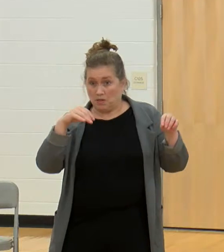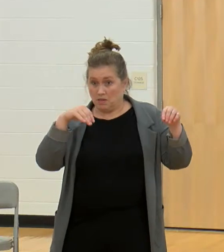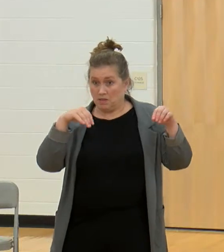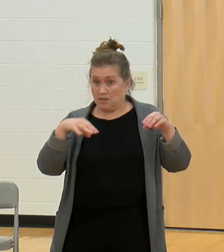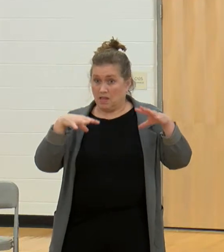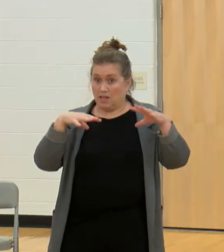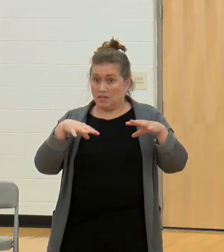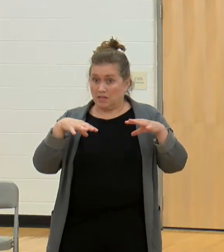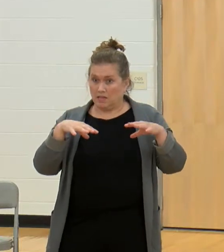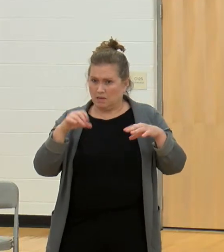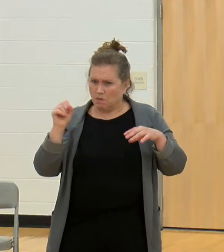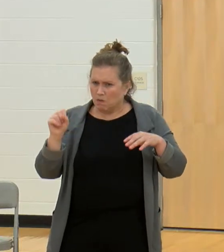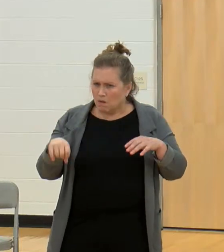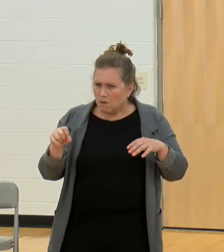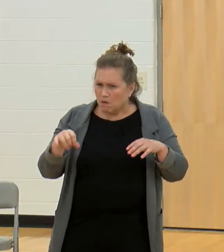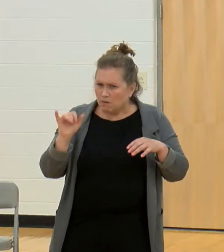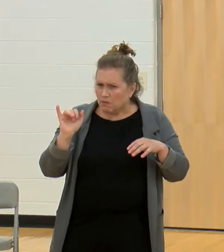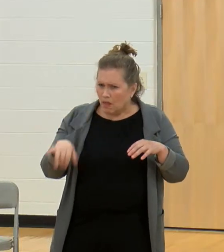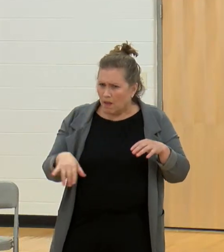That's what we were, yeah, that's,